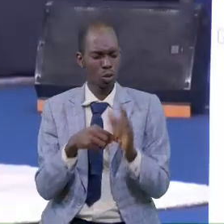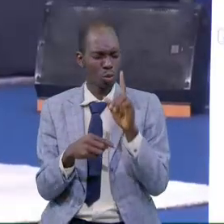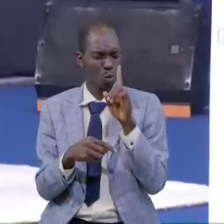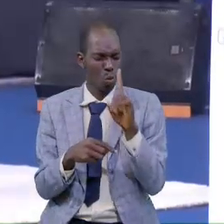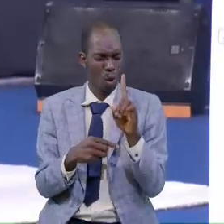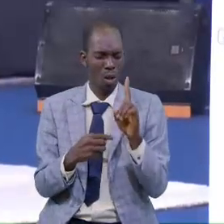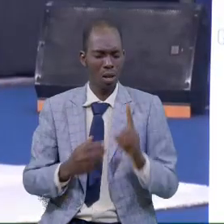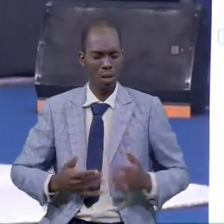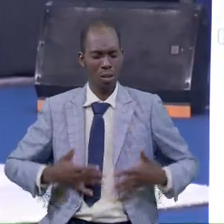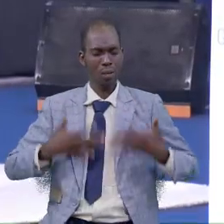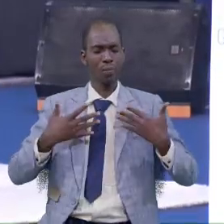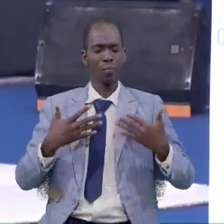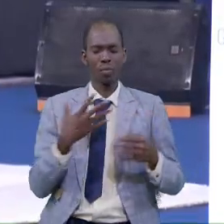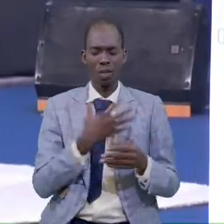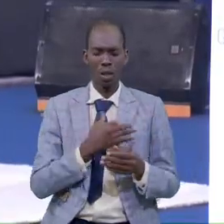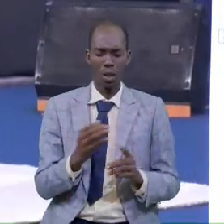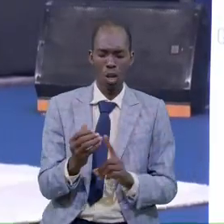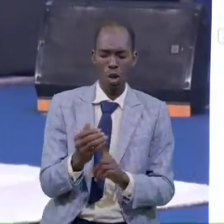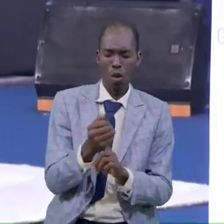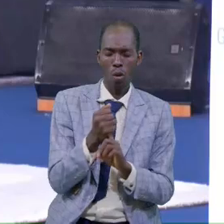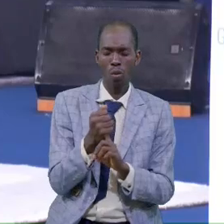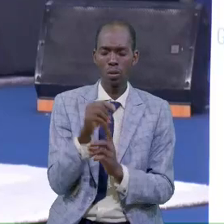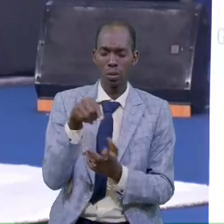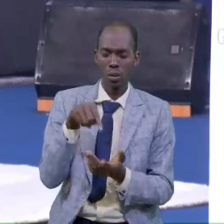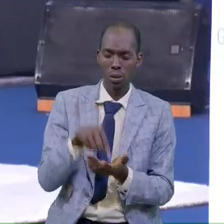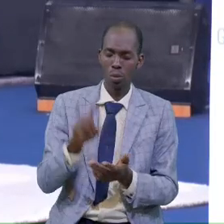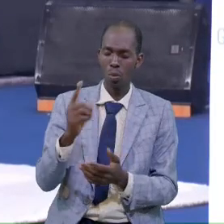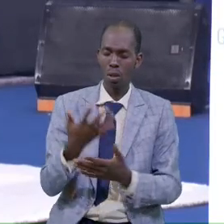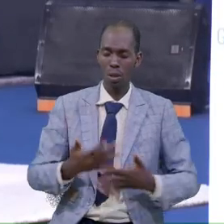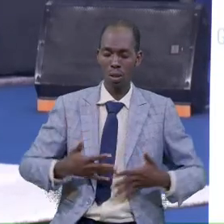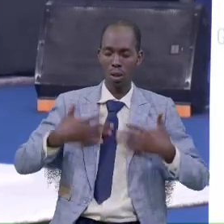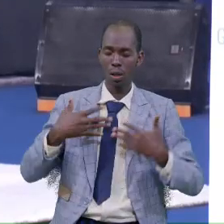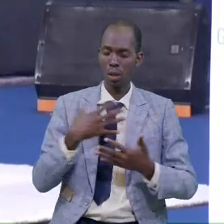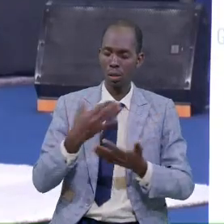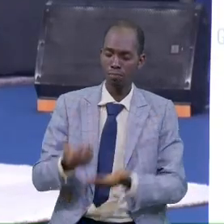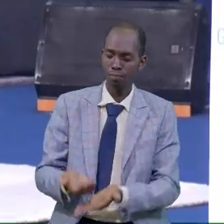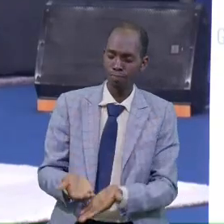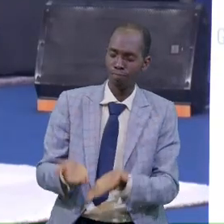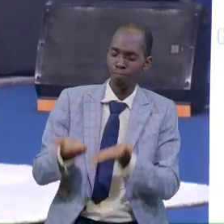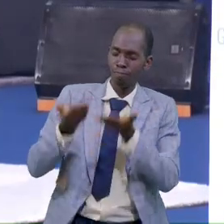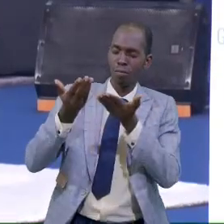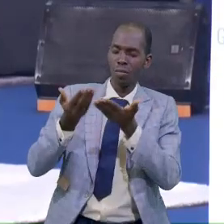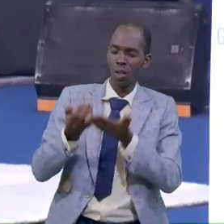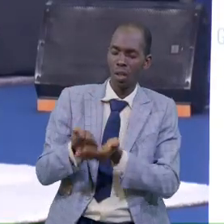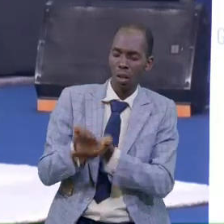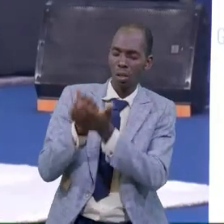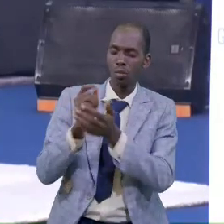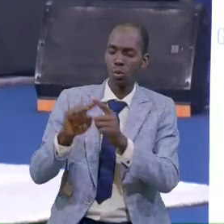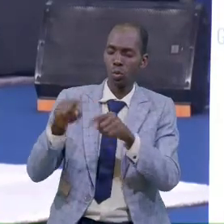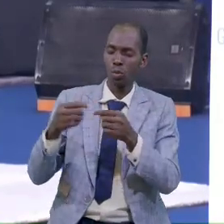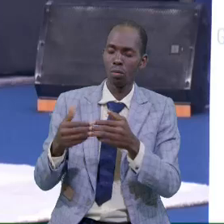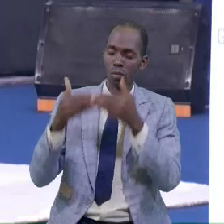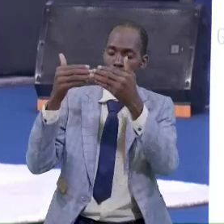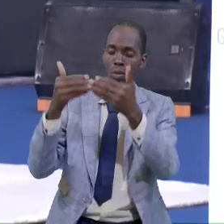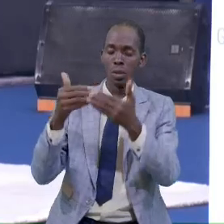this single life, lift it up, make it go forward, so that, Lord, as we have been